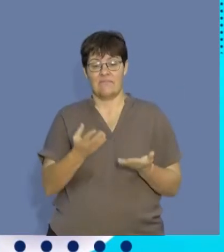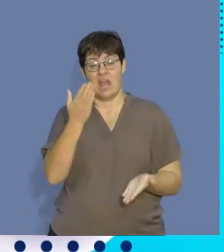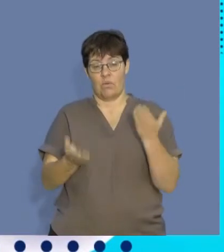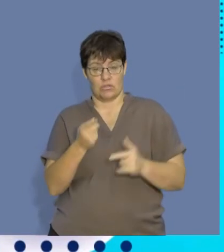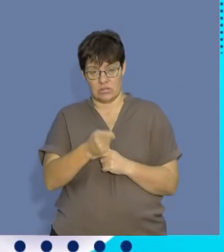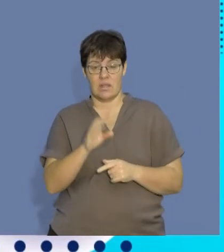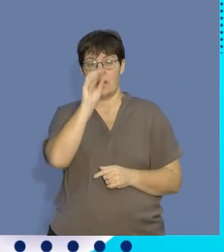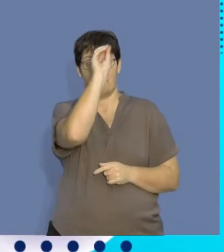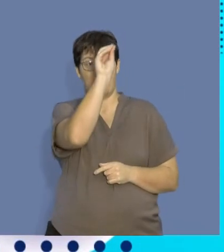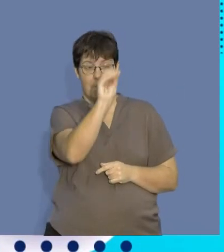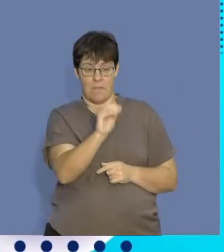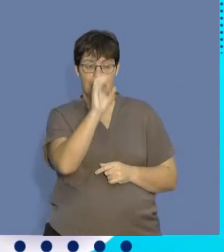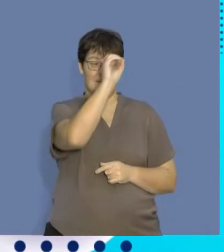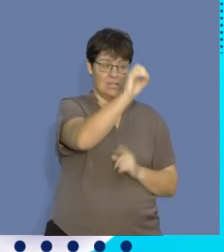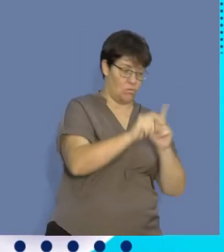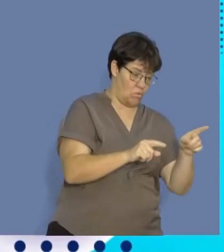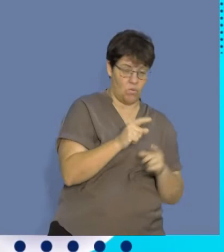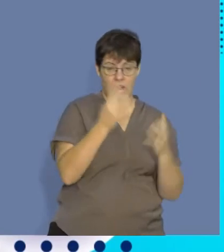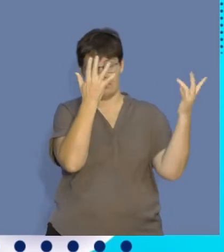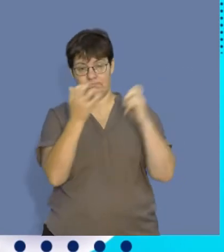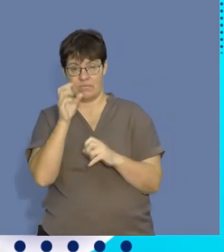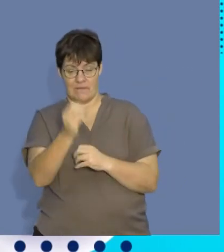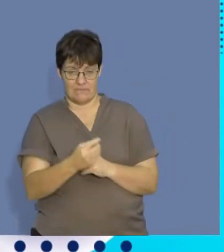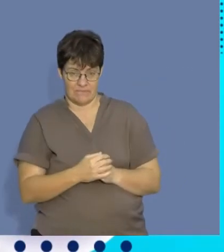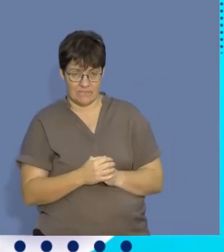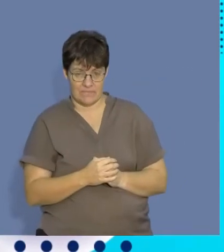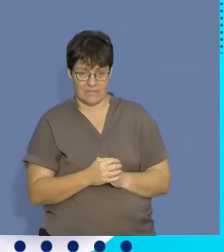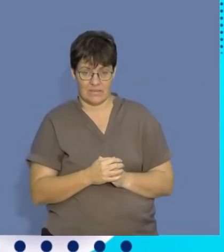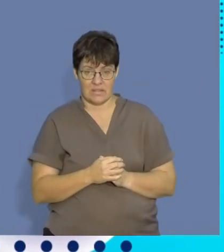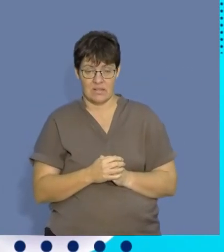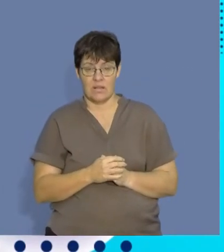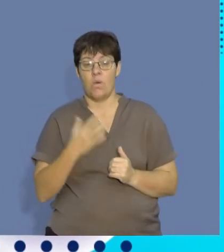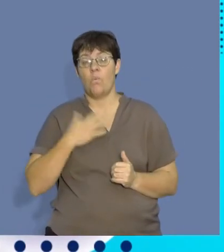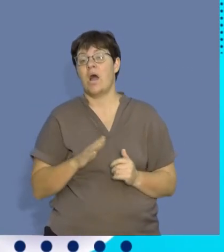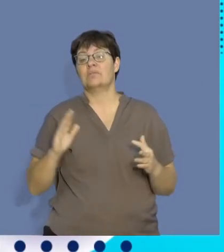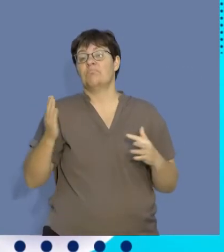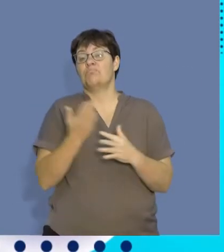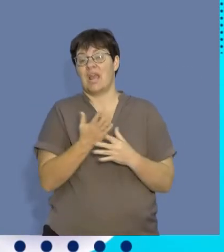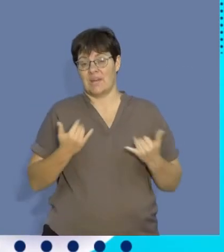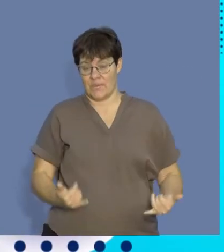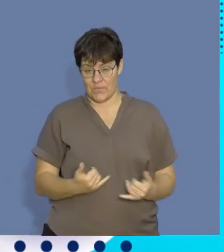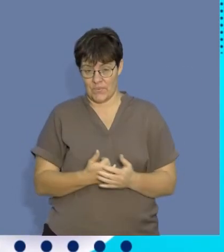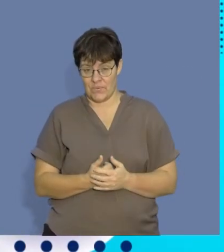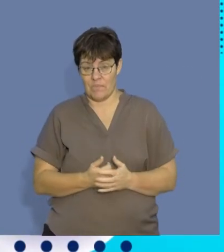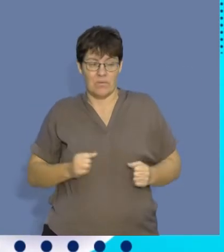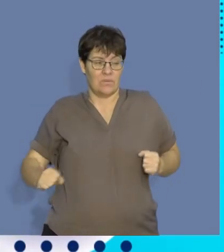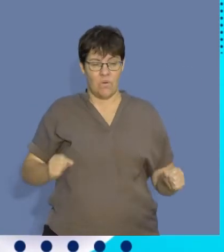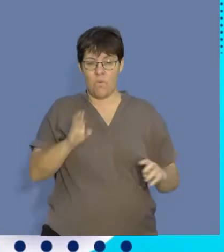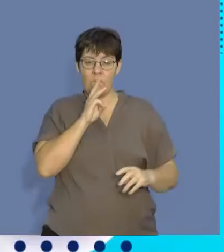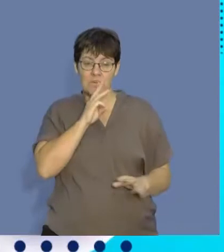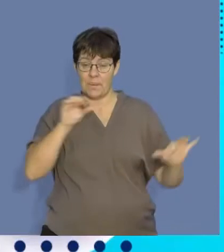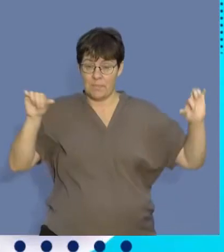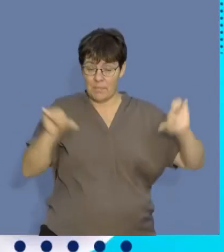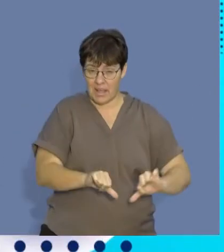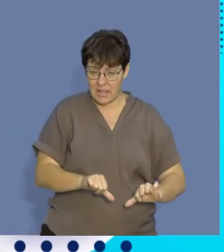whenever I've given you an equation, you just plug in the 0 there and start calculating. Guys, I want us to take a quick ad